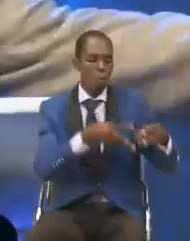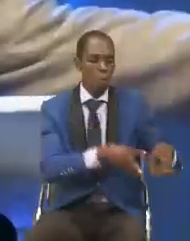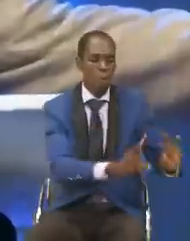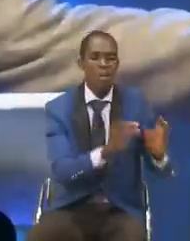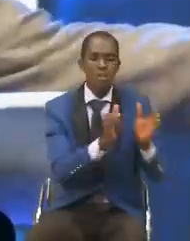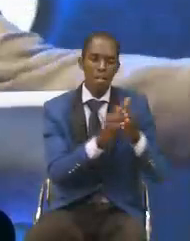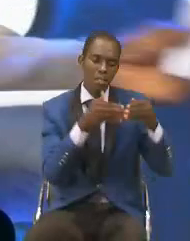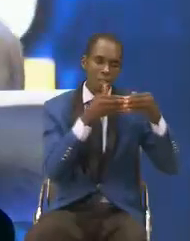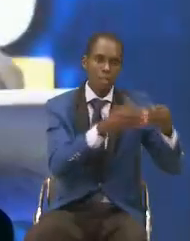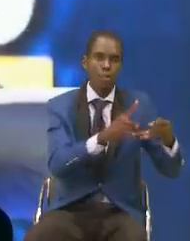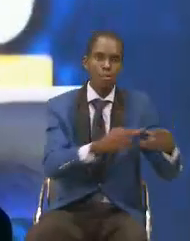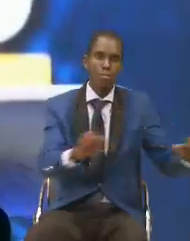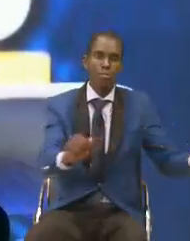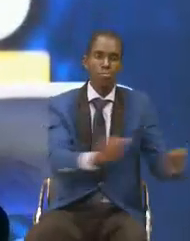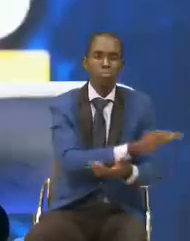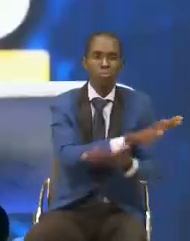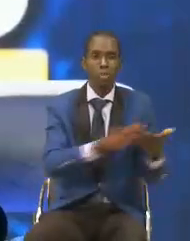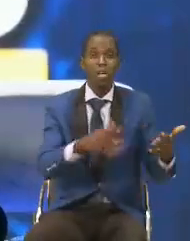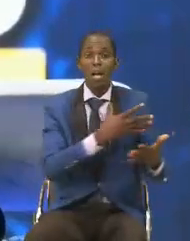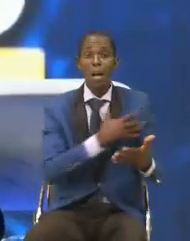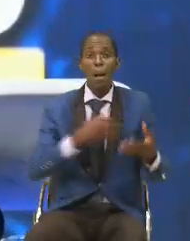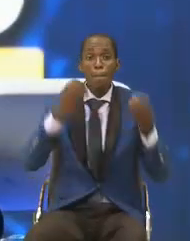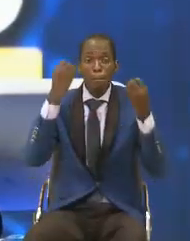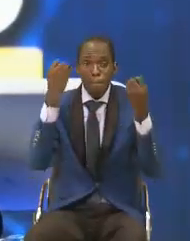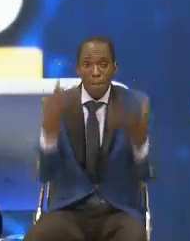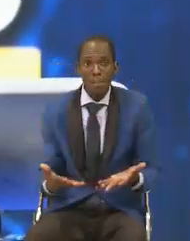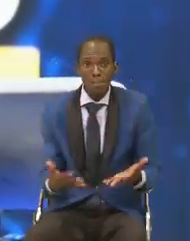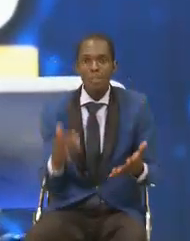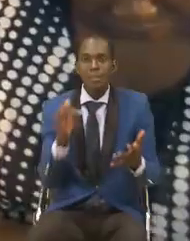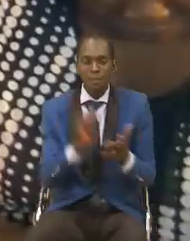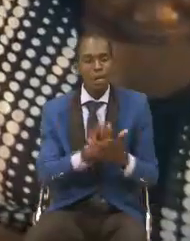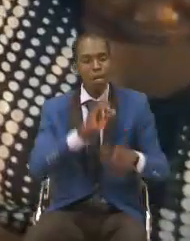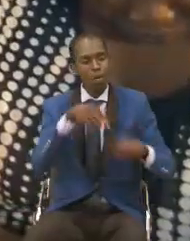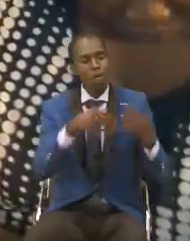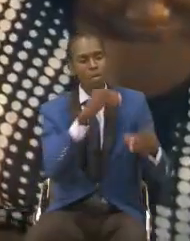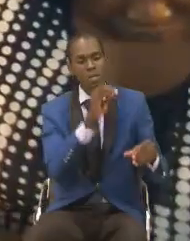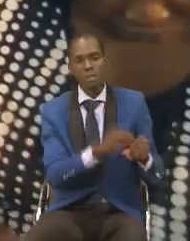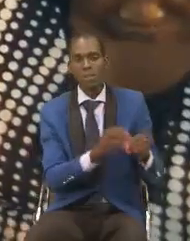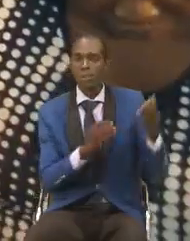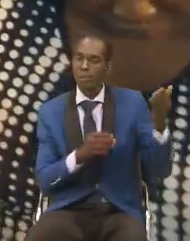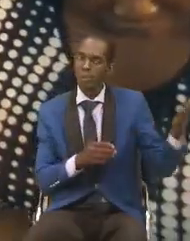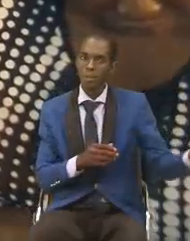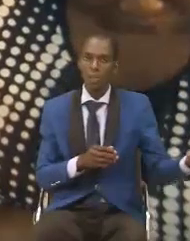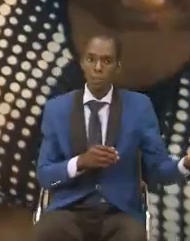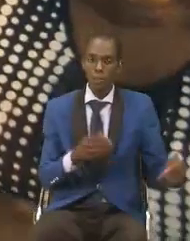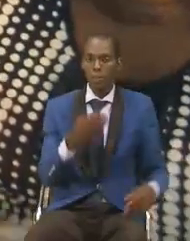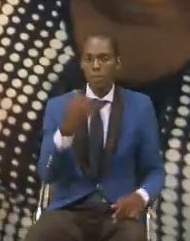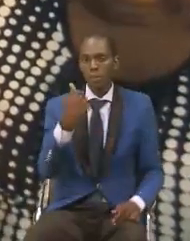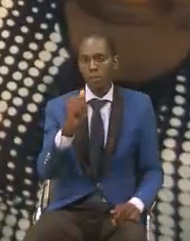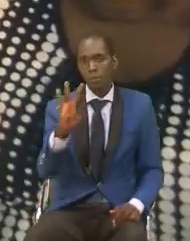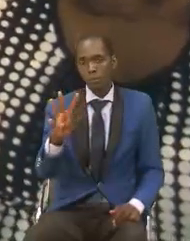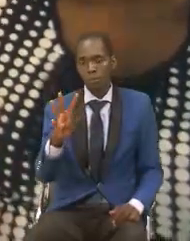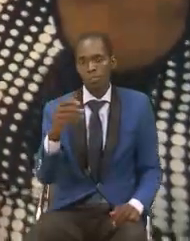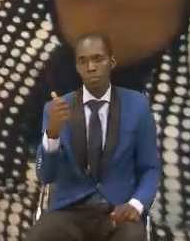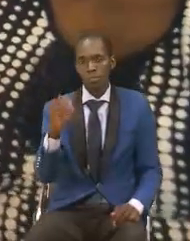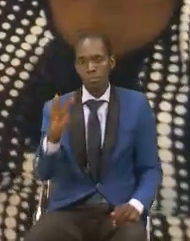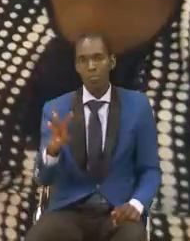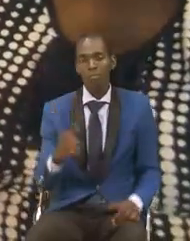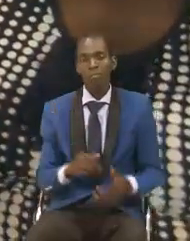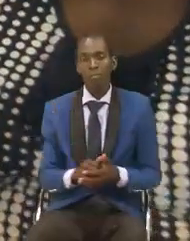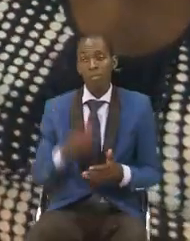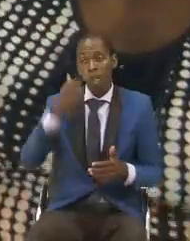gate, and broad is the way that leadeth to destruction, and many there be that go